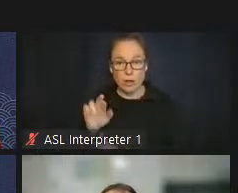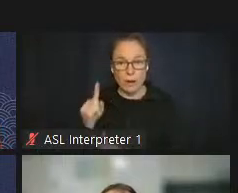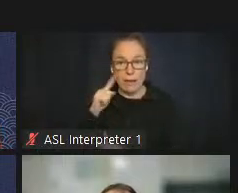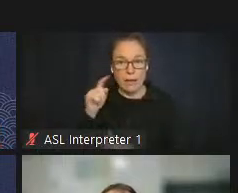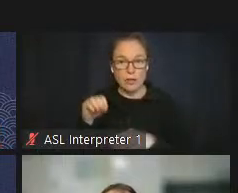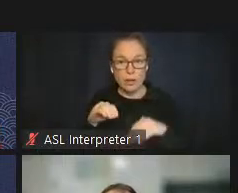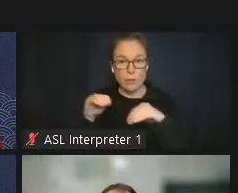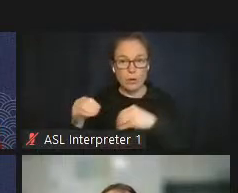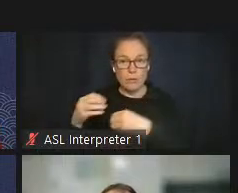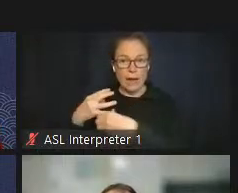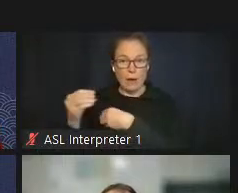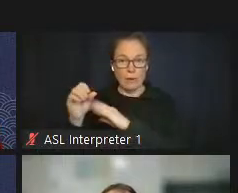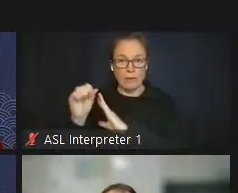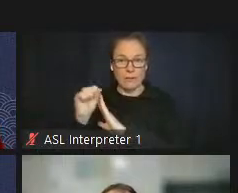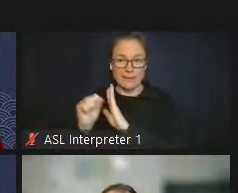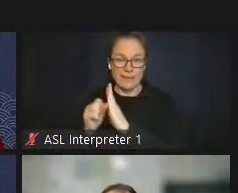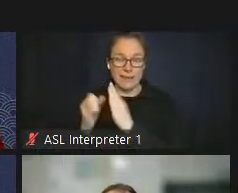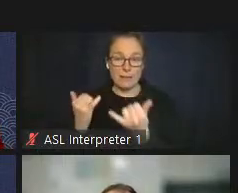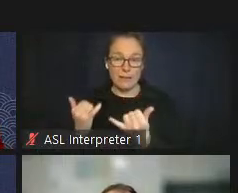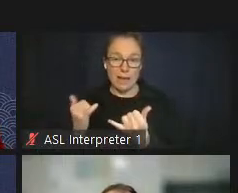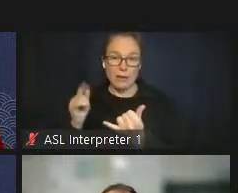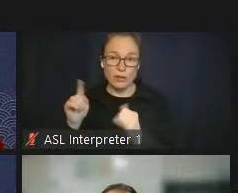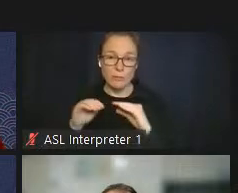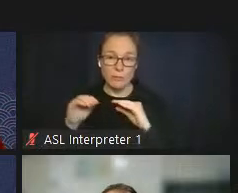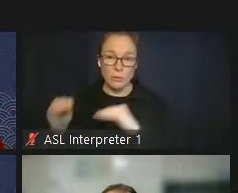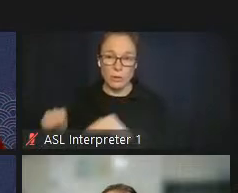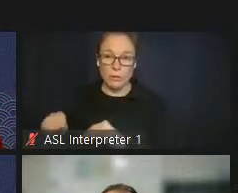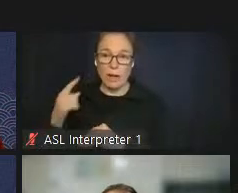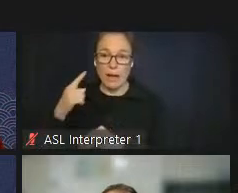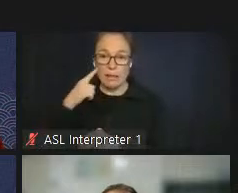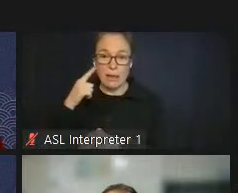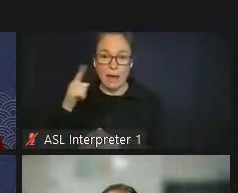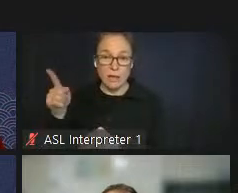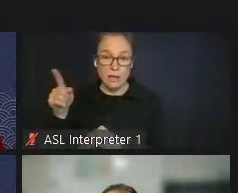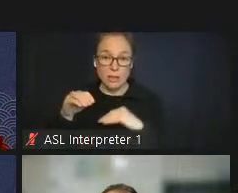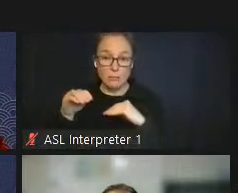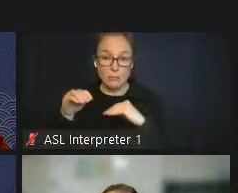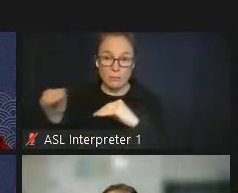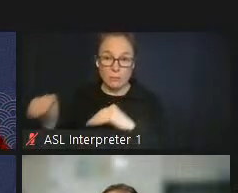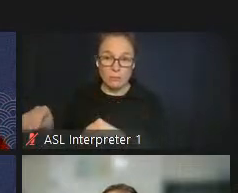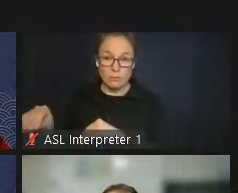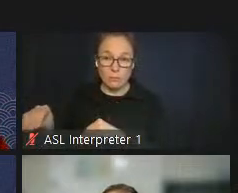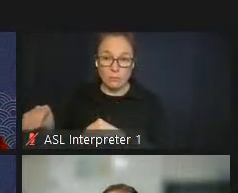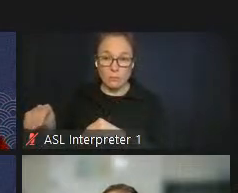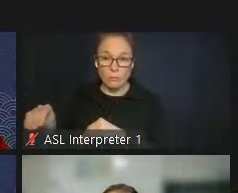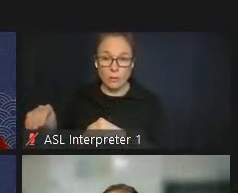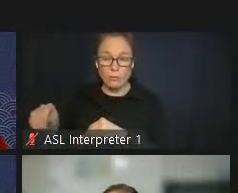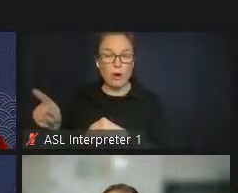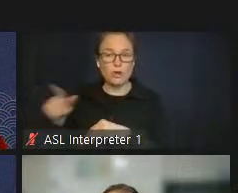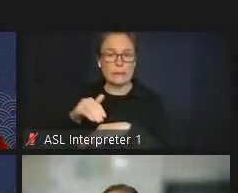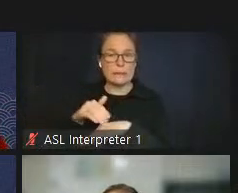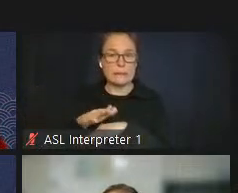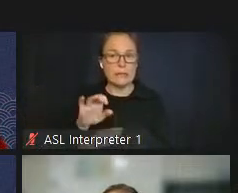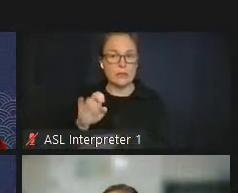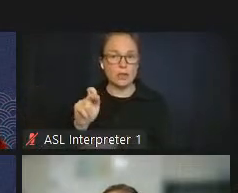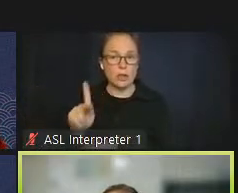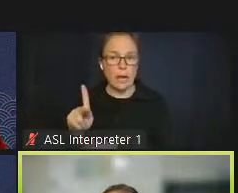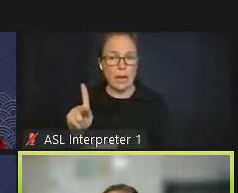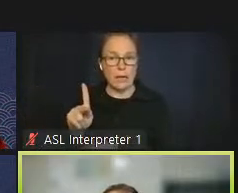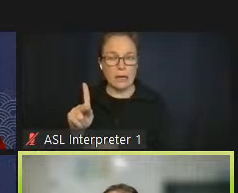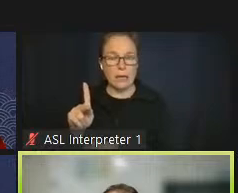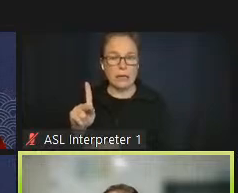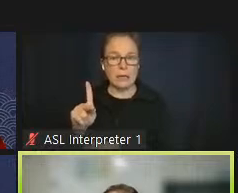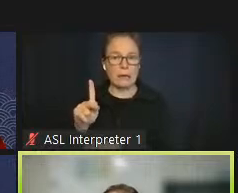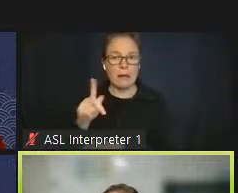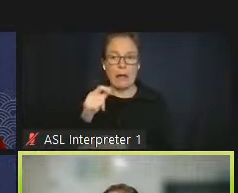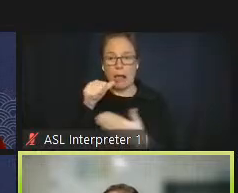state. And I think I was under the impression she had sent Jack Lang a resignation letter, but